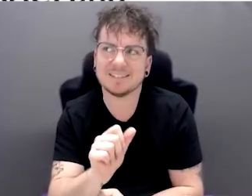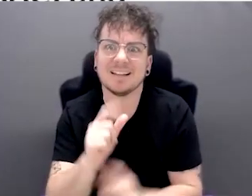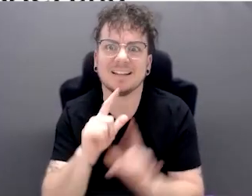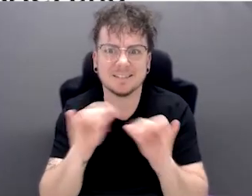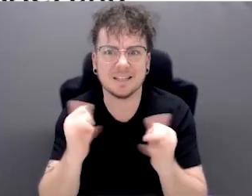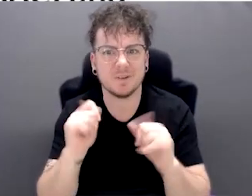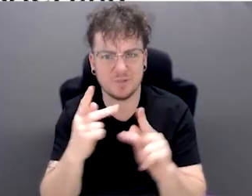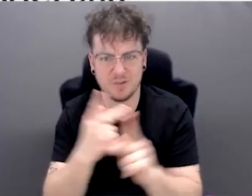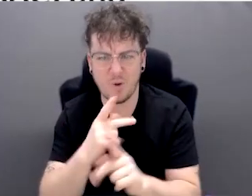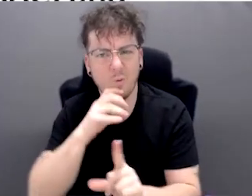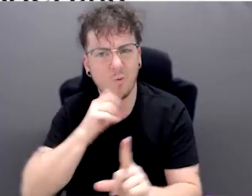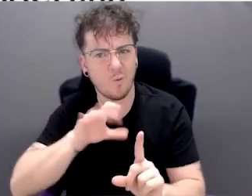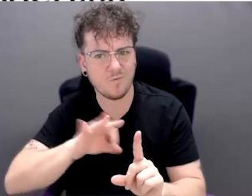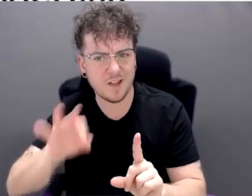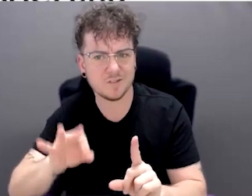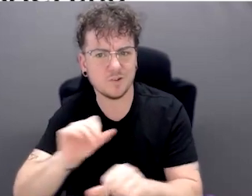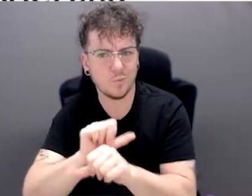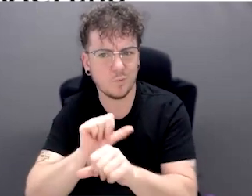laws.